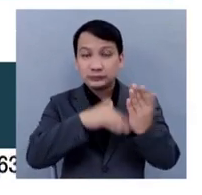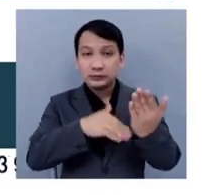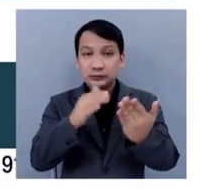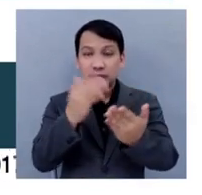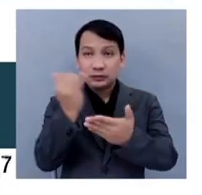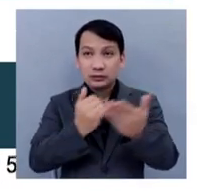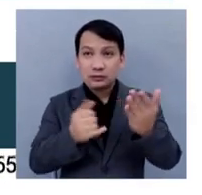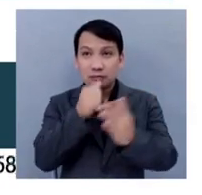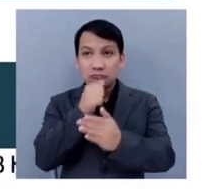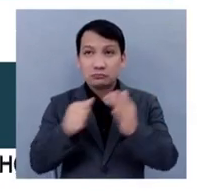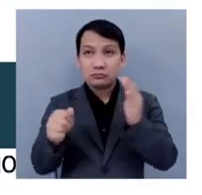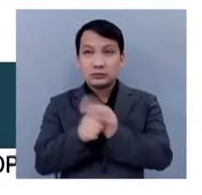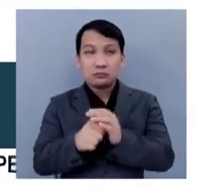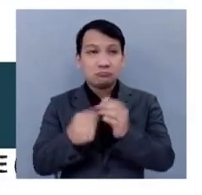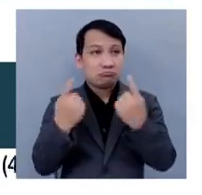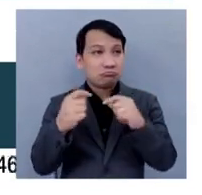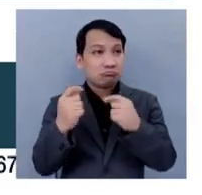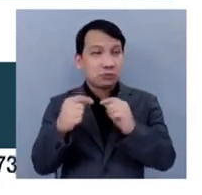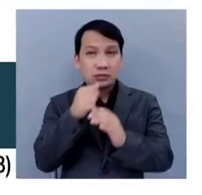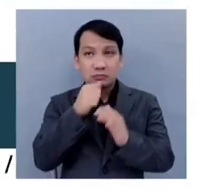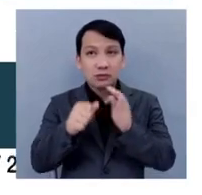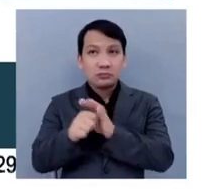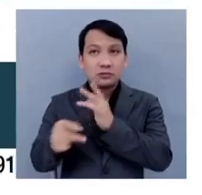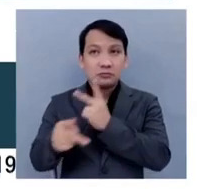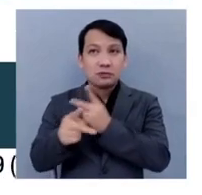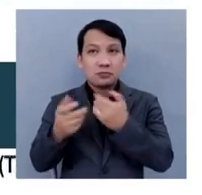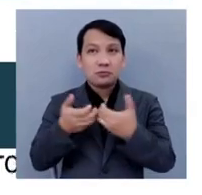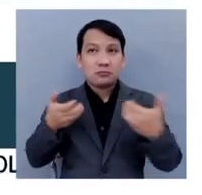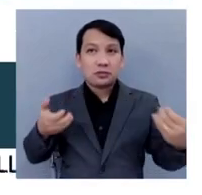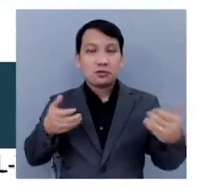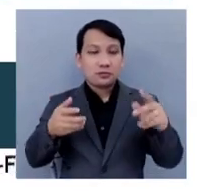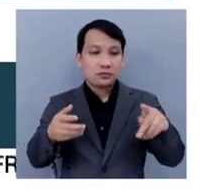to hide, has tried to keep away from the